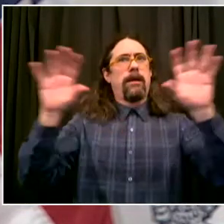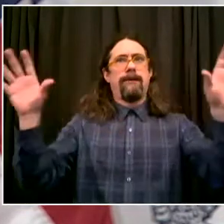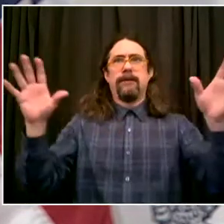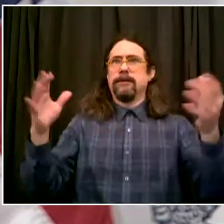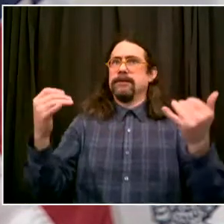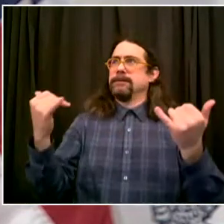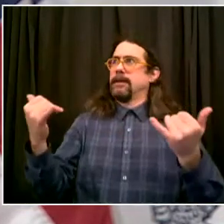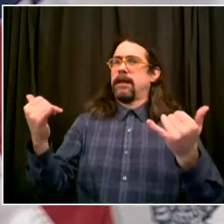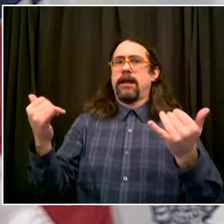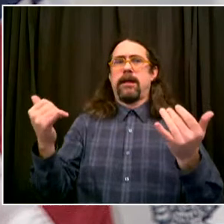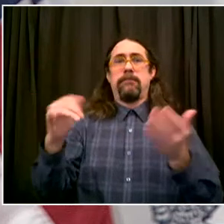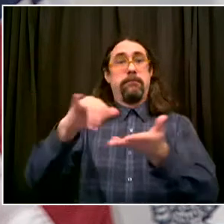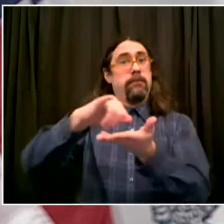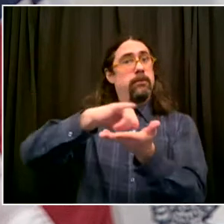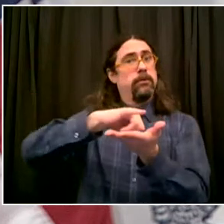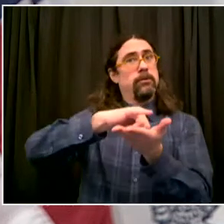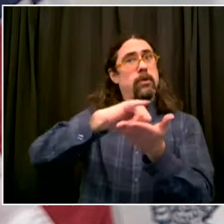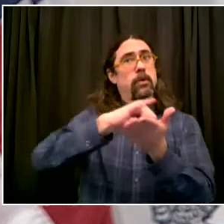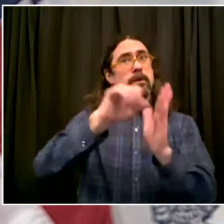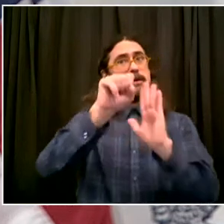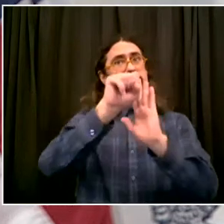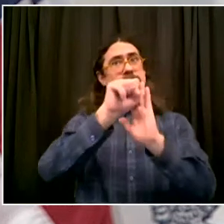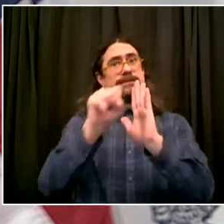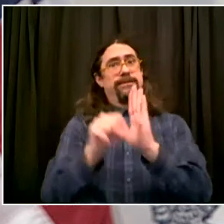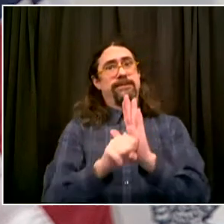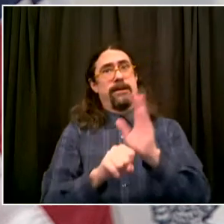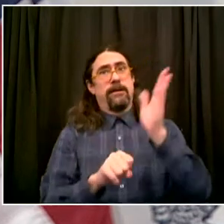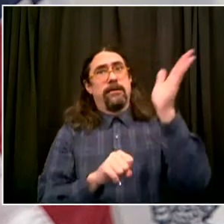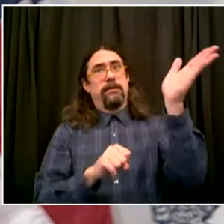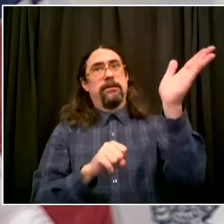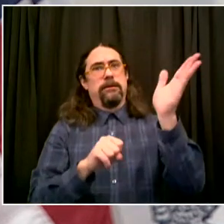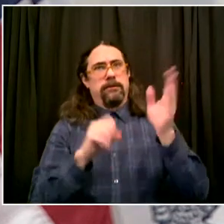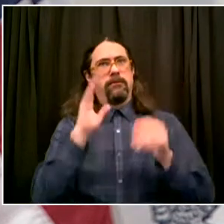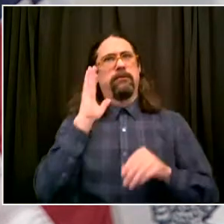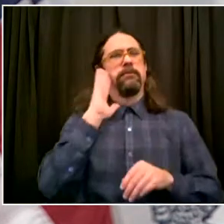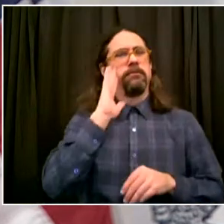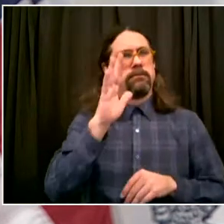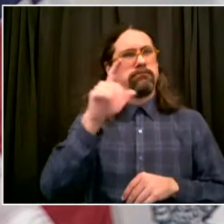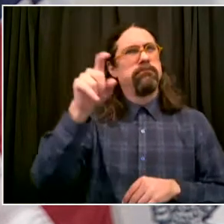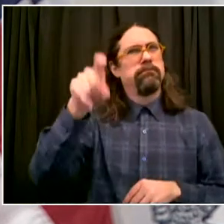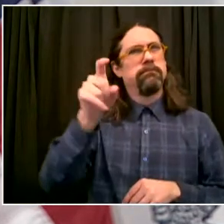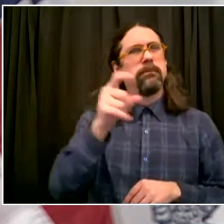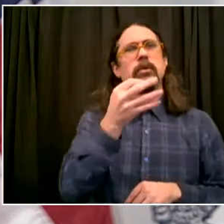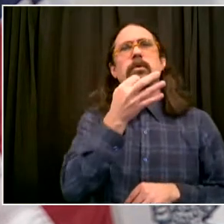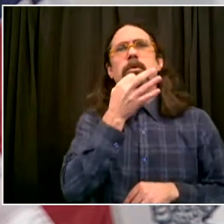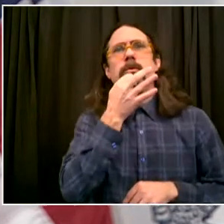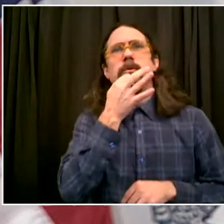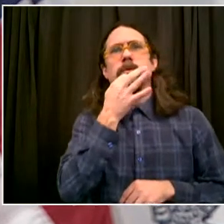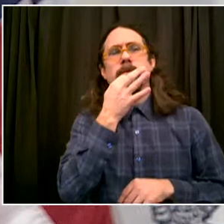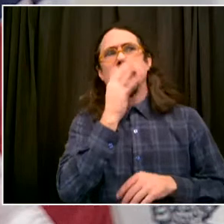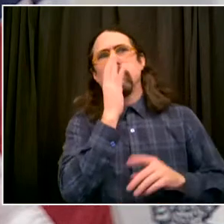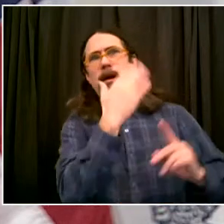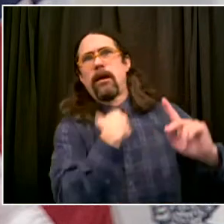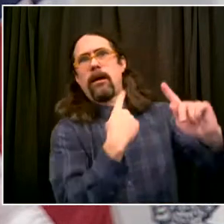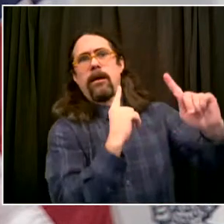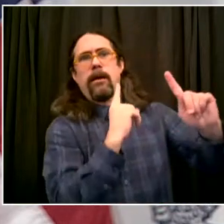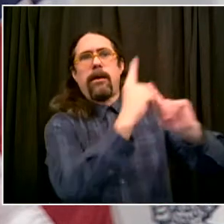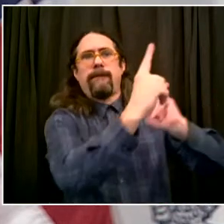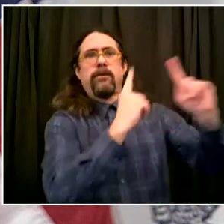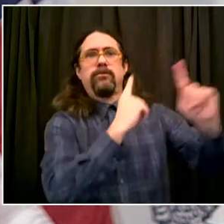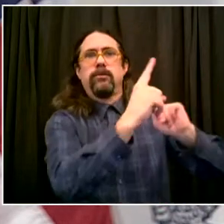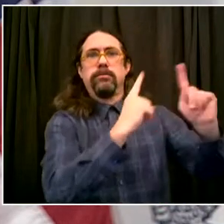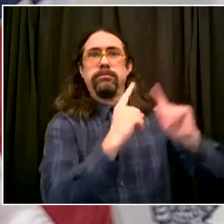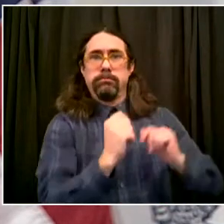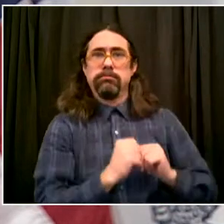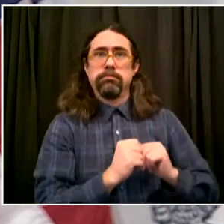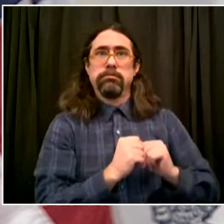revert back to normal governance and let cities and towns and counties make decisions for themselves.